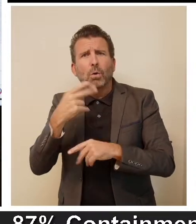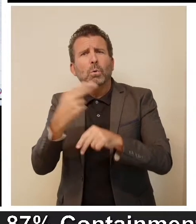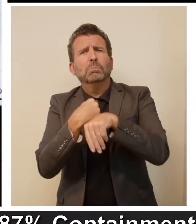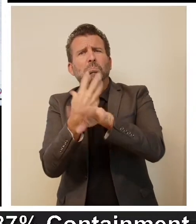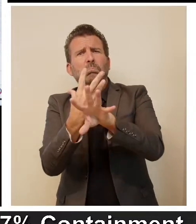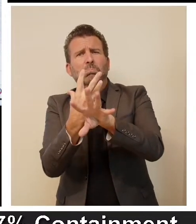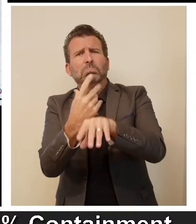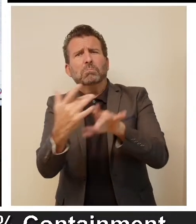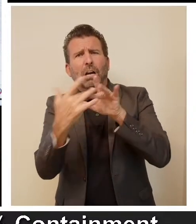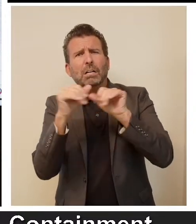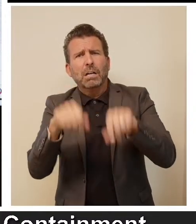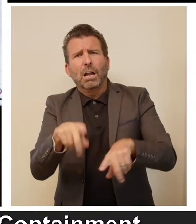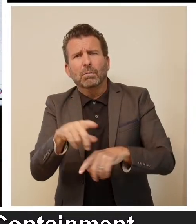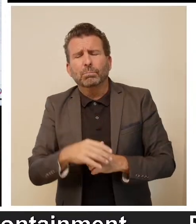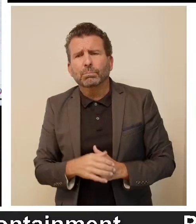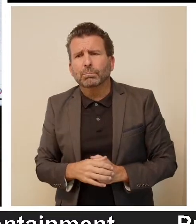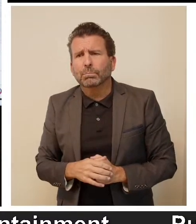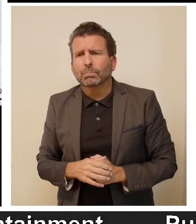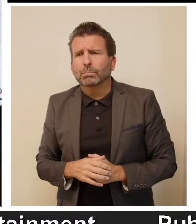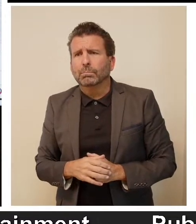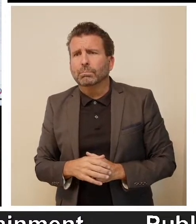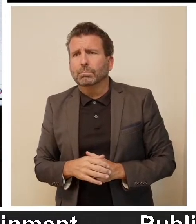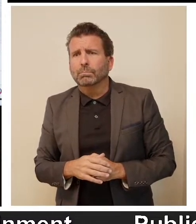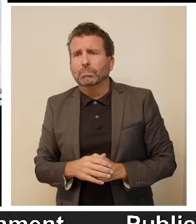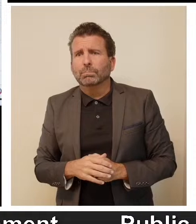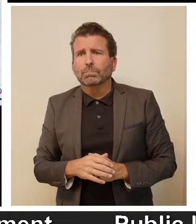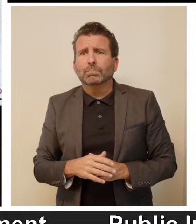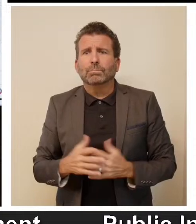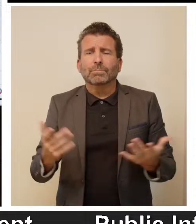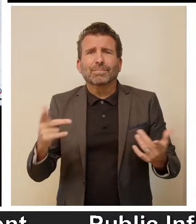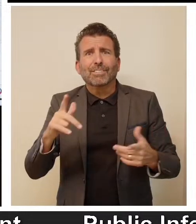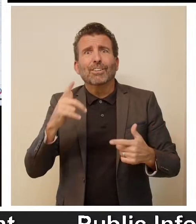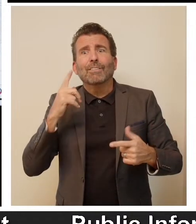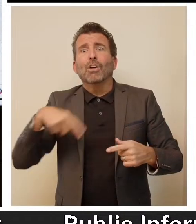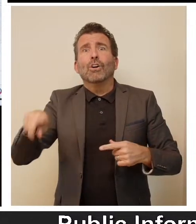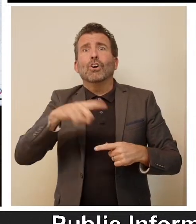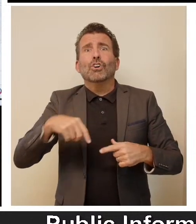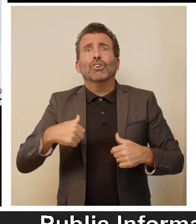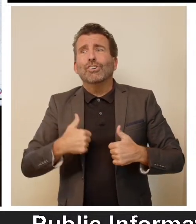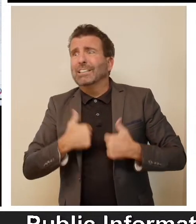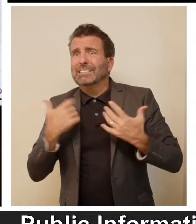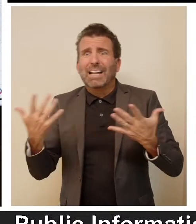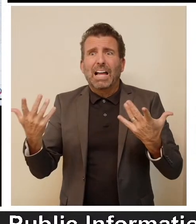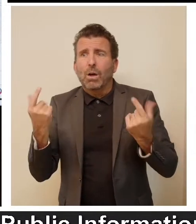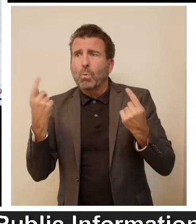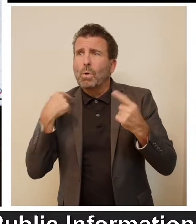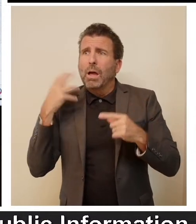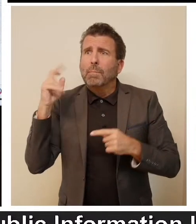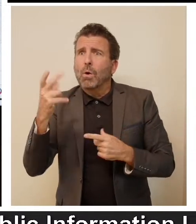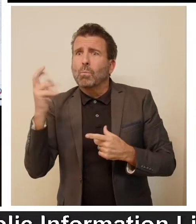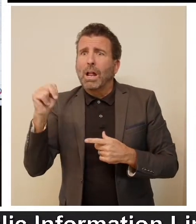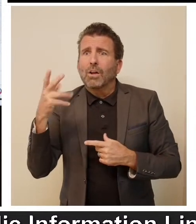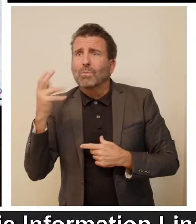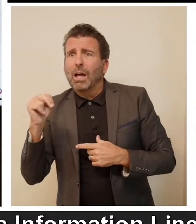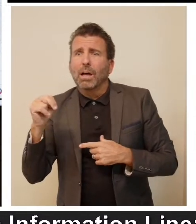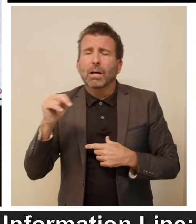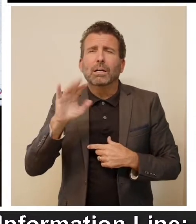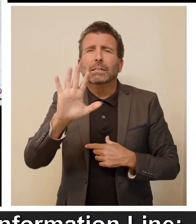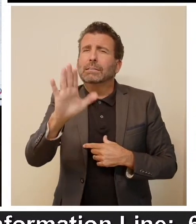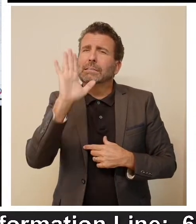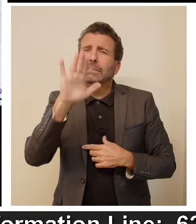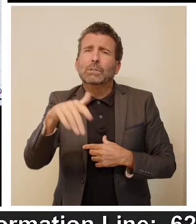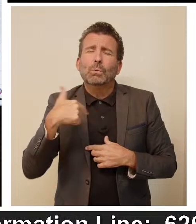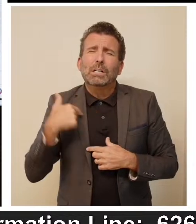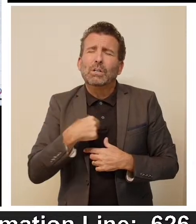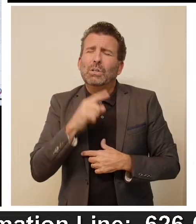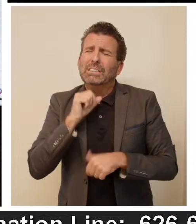there is a massive coordinated effort going on behind the scenes. We are working extremely hard to return you back